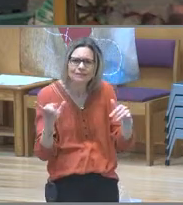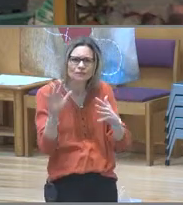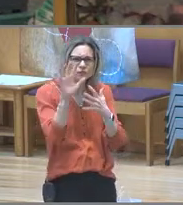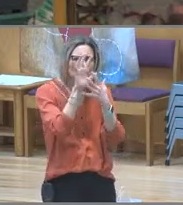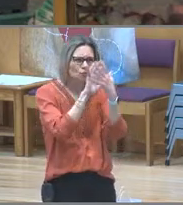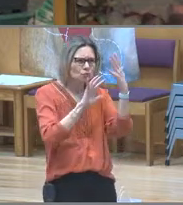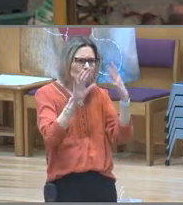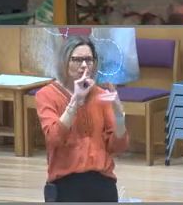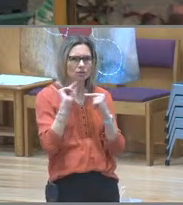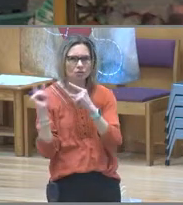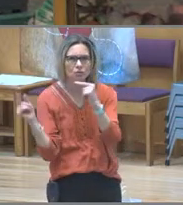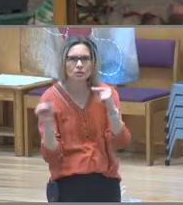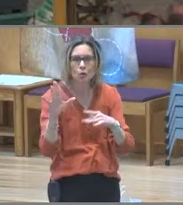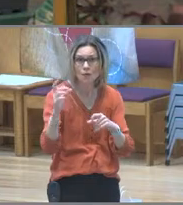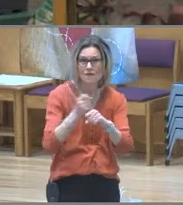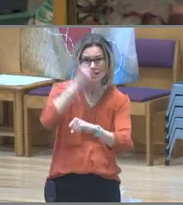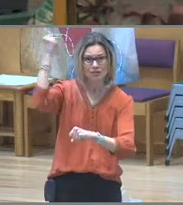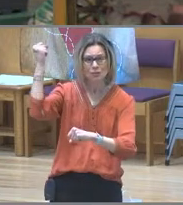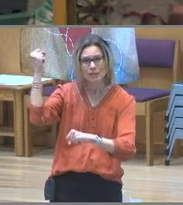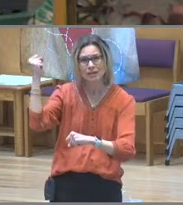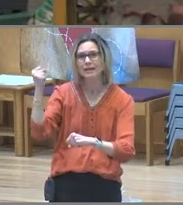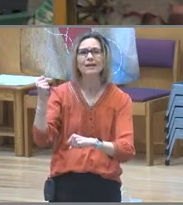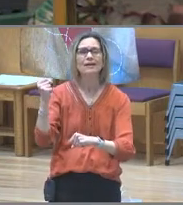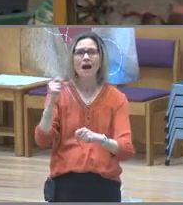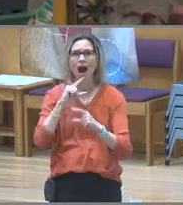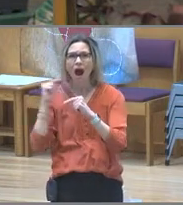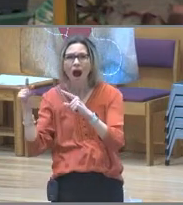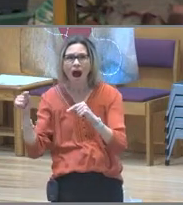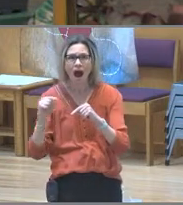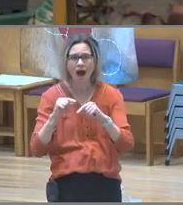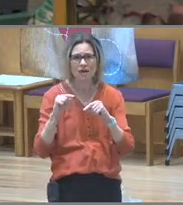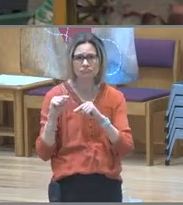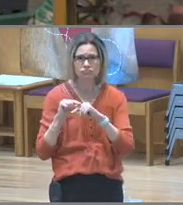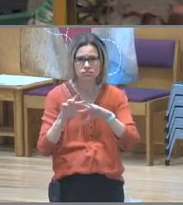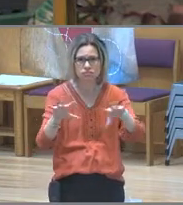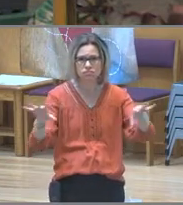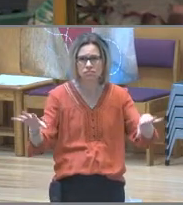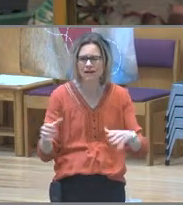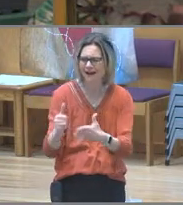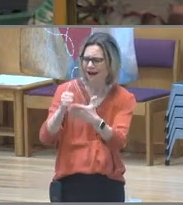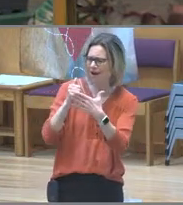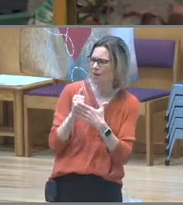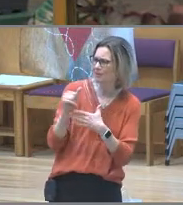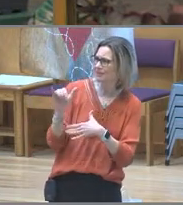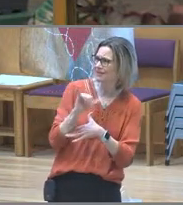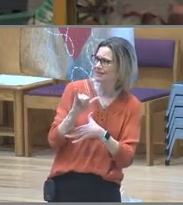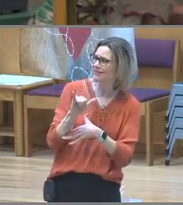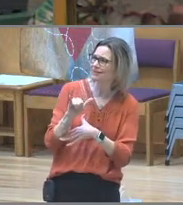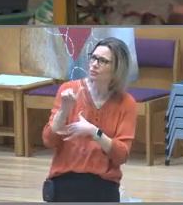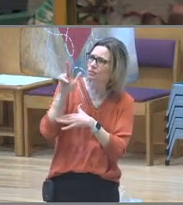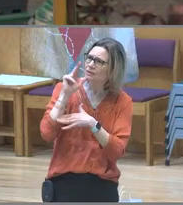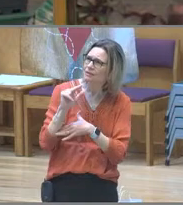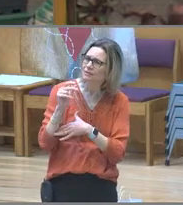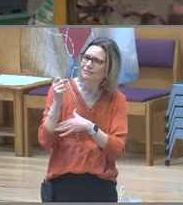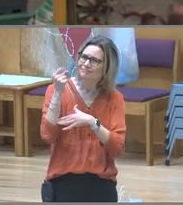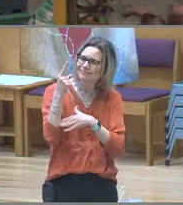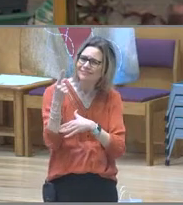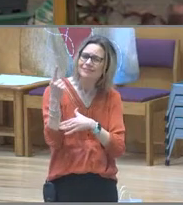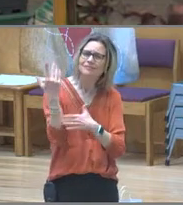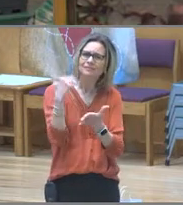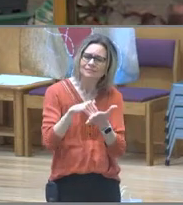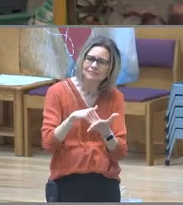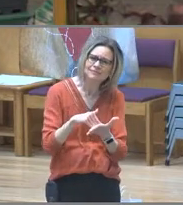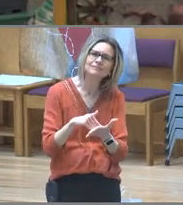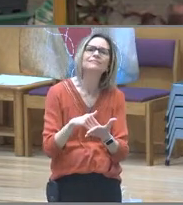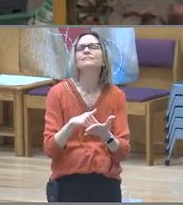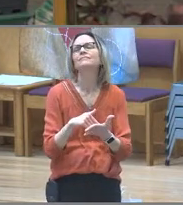news of your victory echoed. Help us, like them, to hear anew. Open our ears to the joyful symphony